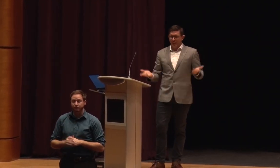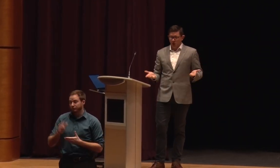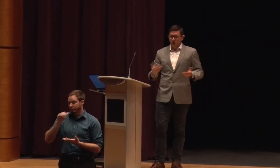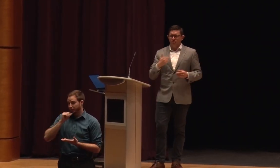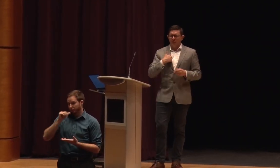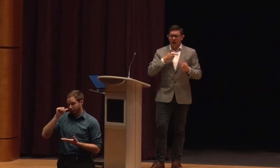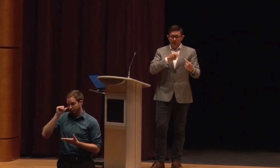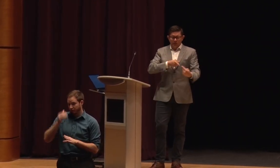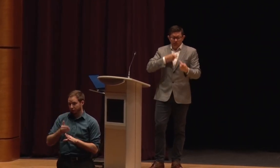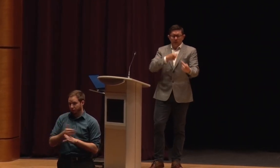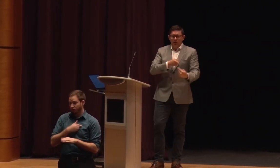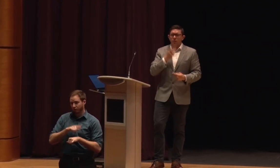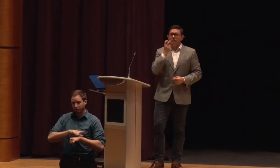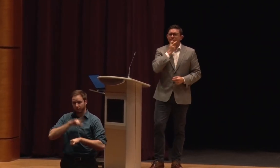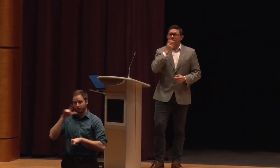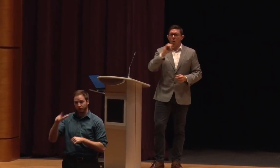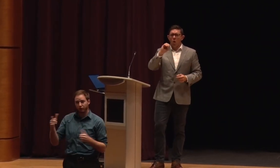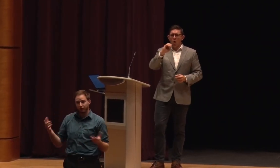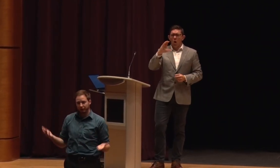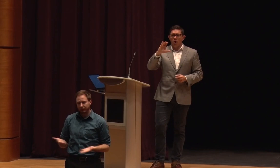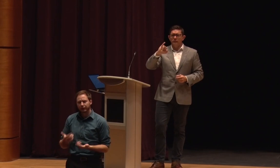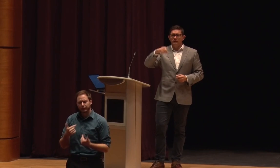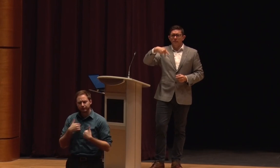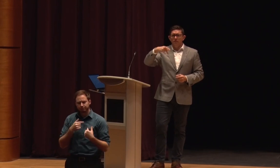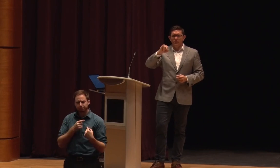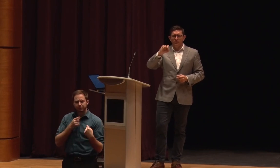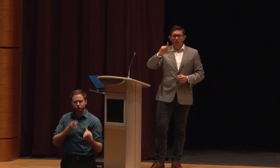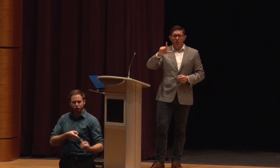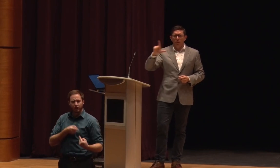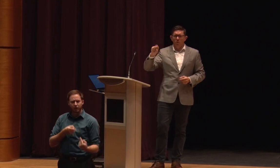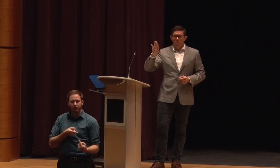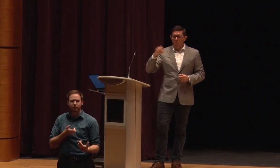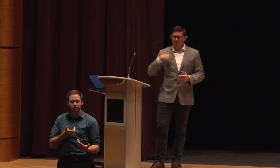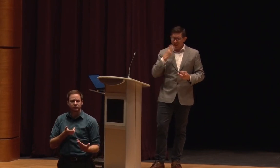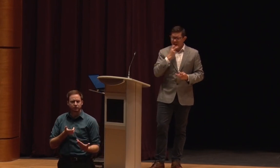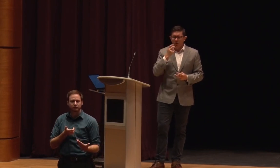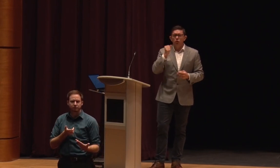Yesterday, before I flew out here, I was really struggling with